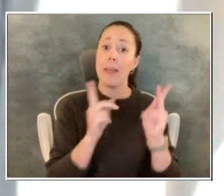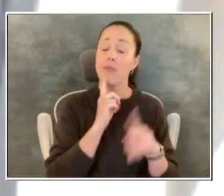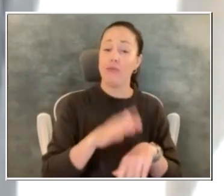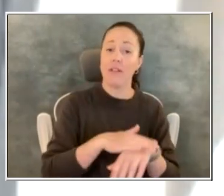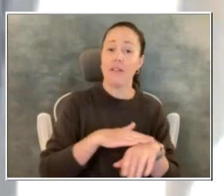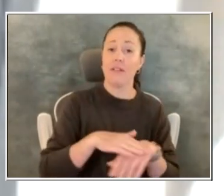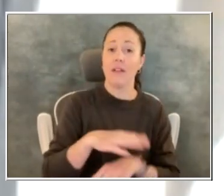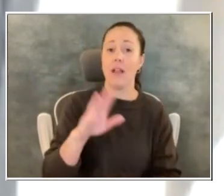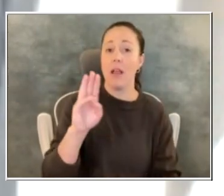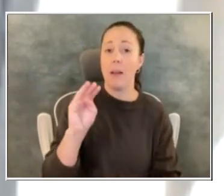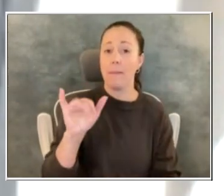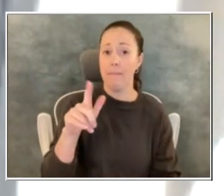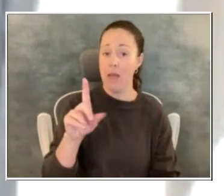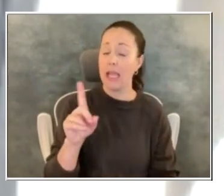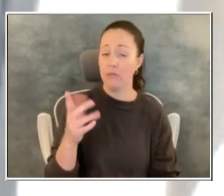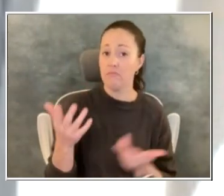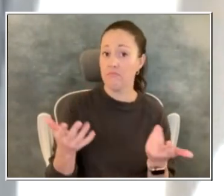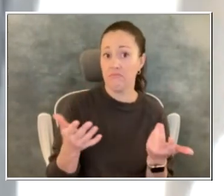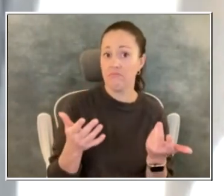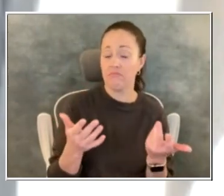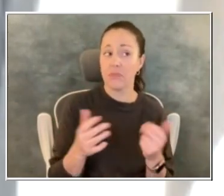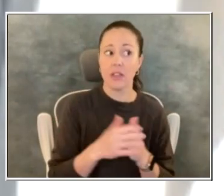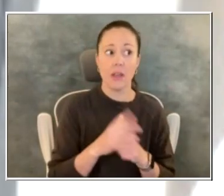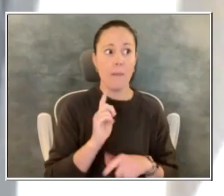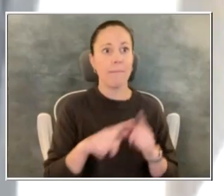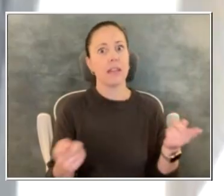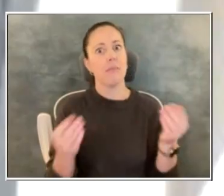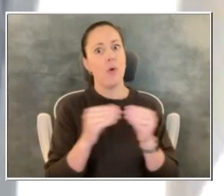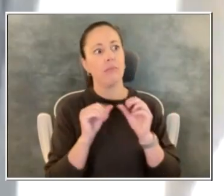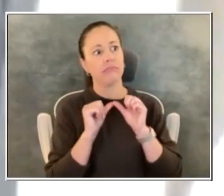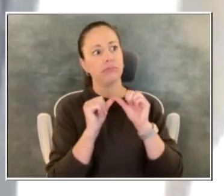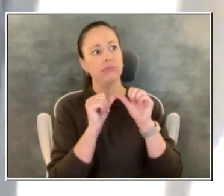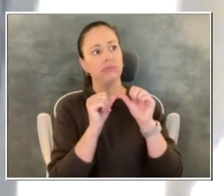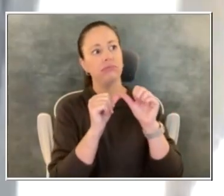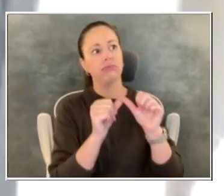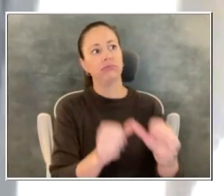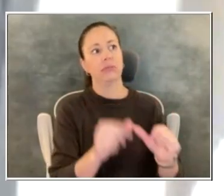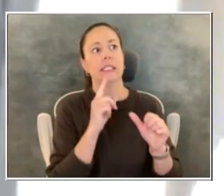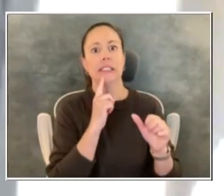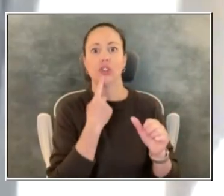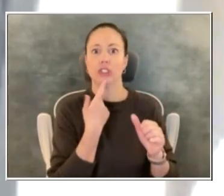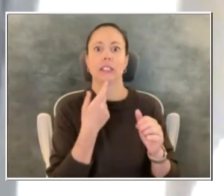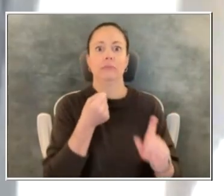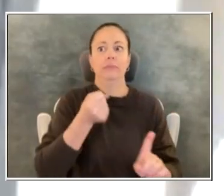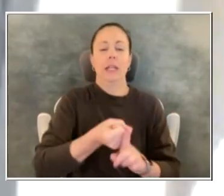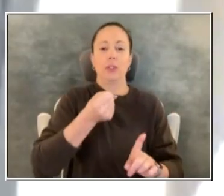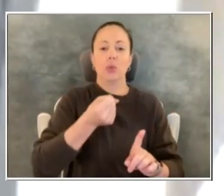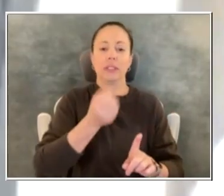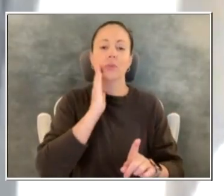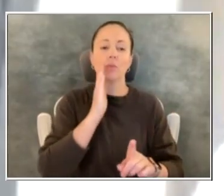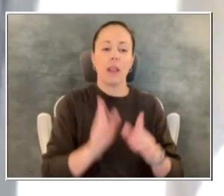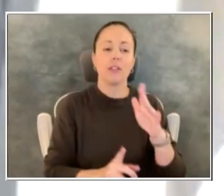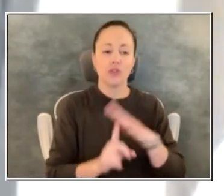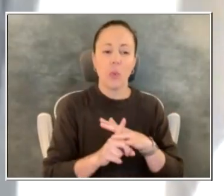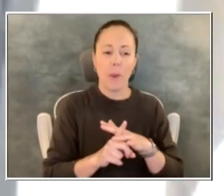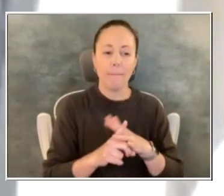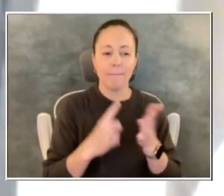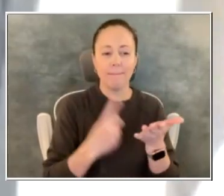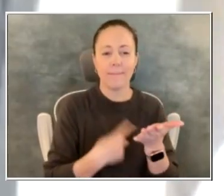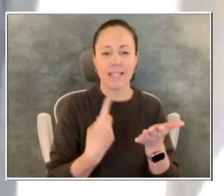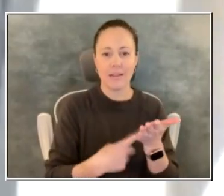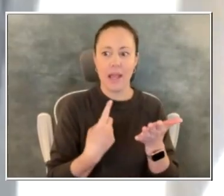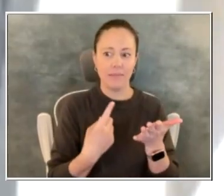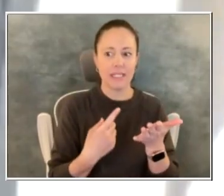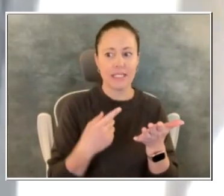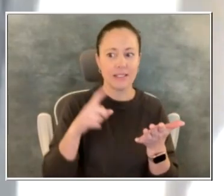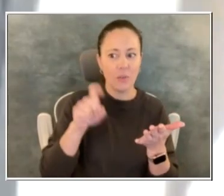them, but the more prolonged episodes or pronounced episodes show up in front. And sometimes we have to intervene, but a lot of times